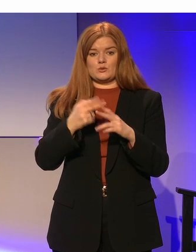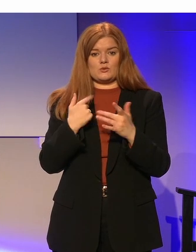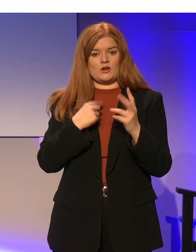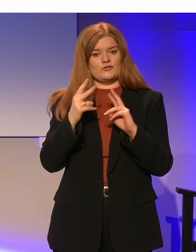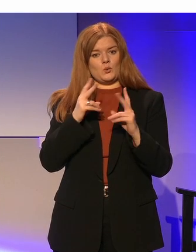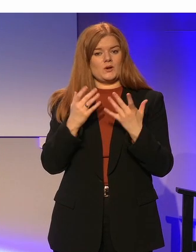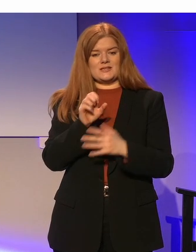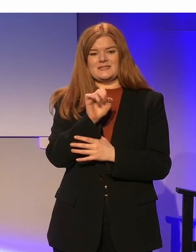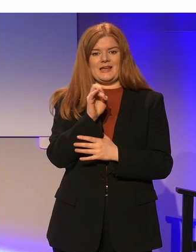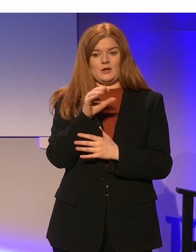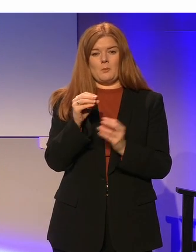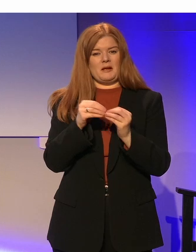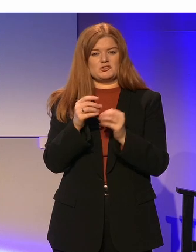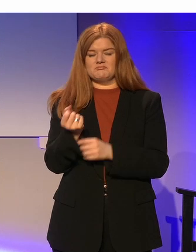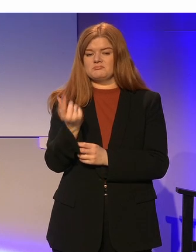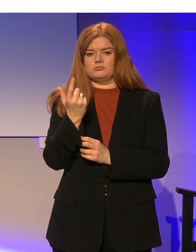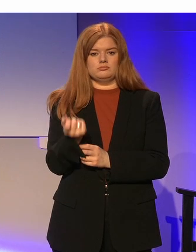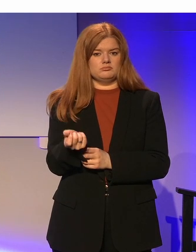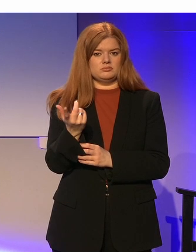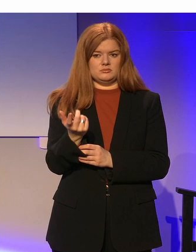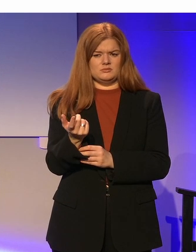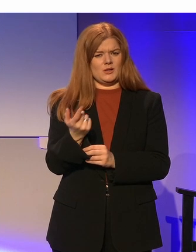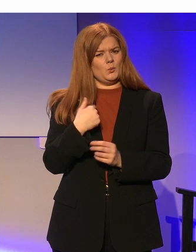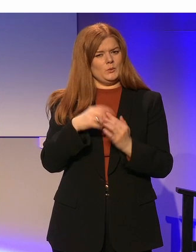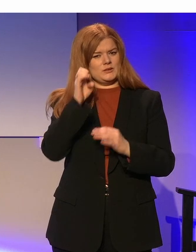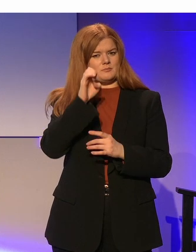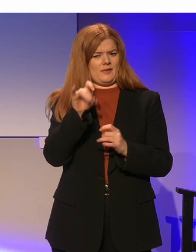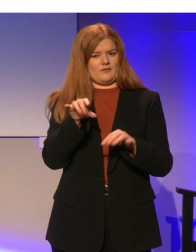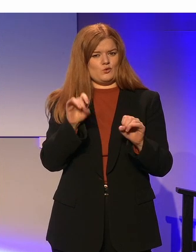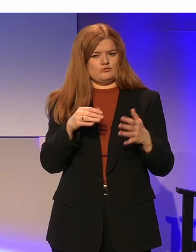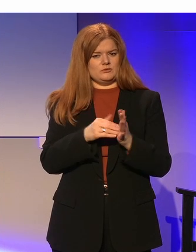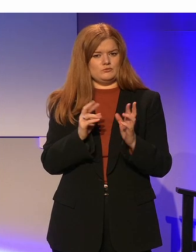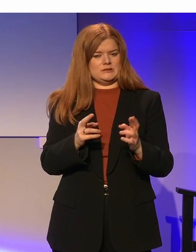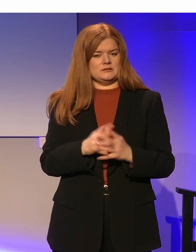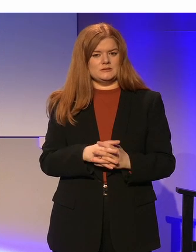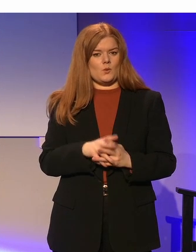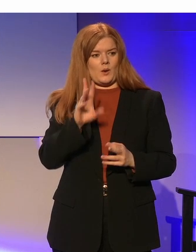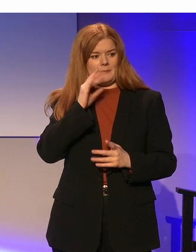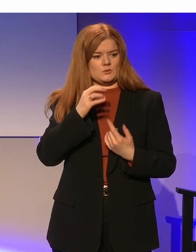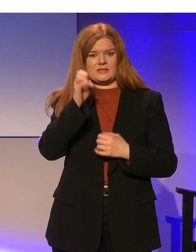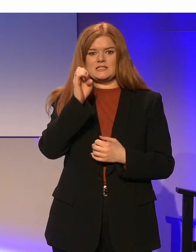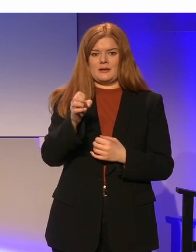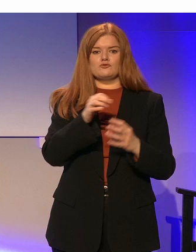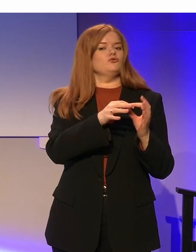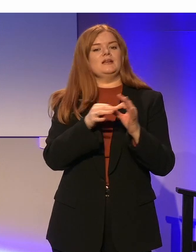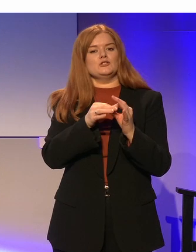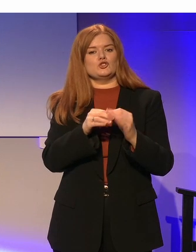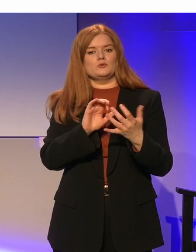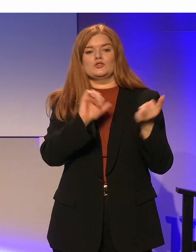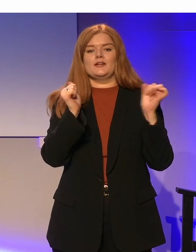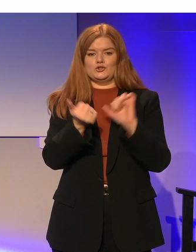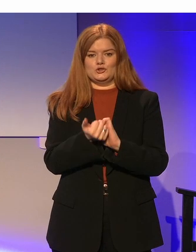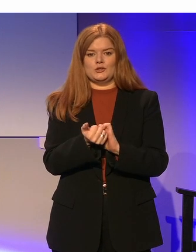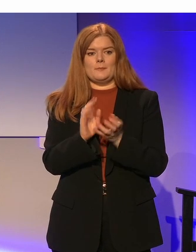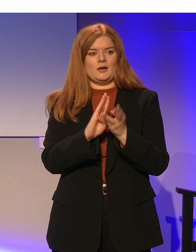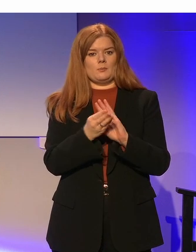our interviews that CNOs were mentioned rarely. And you would expect that, wouldn't you? Because you would expect the relationship to